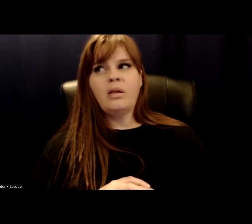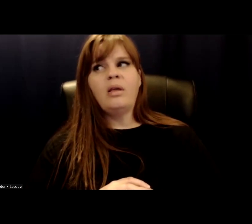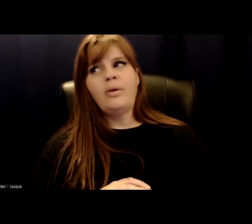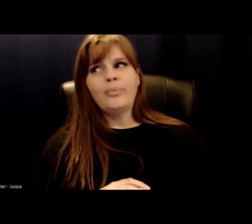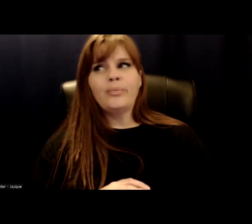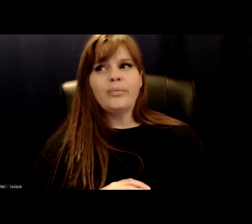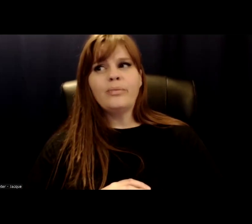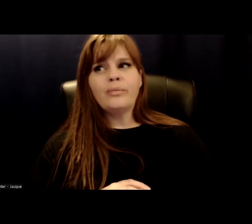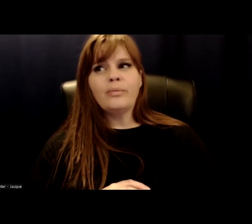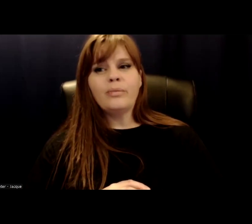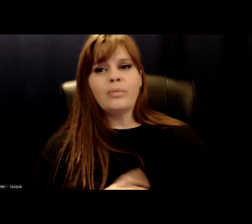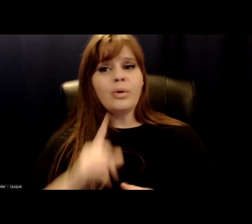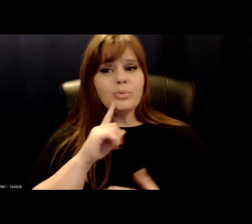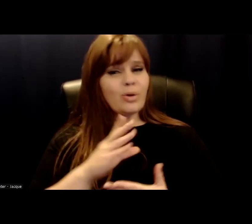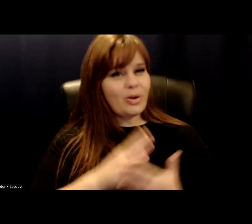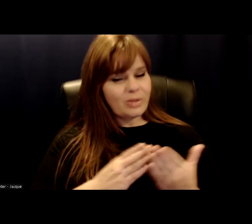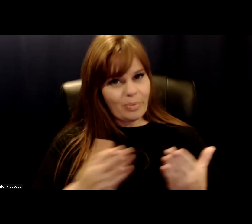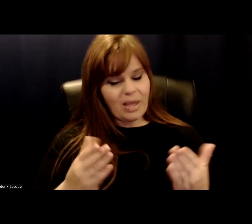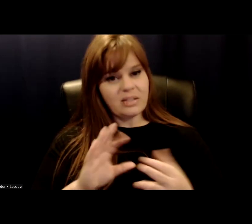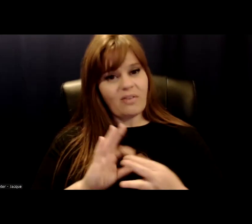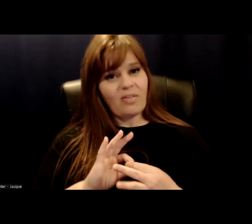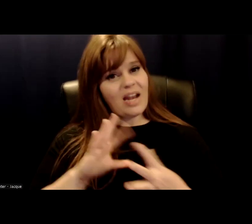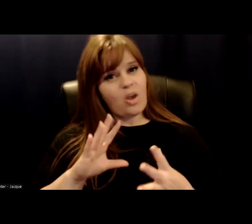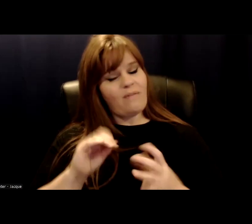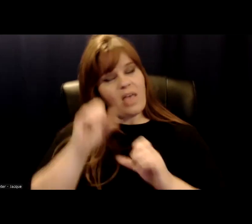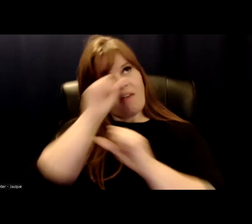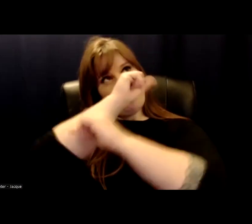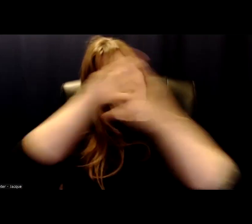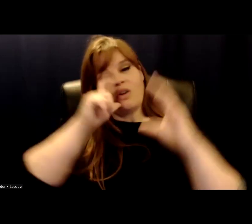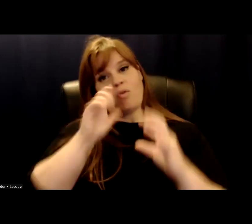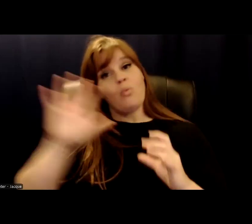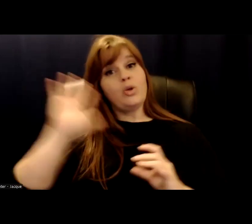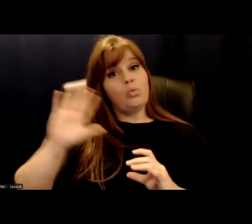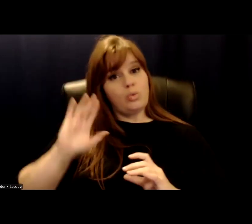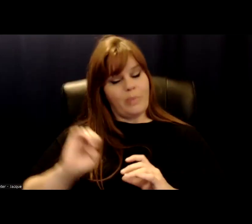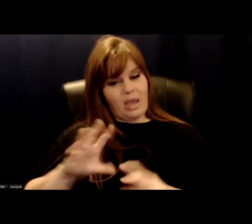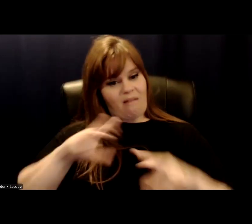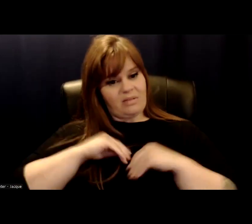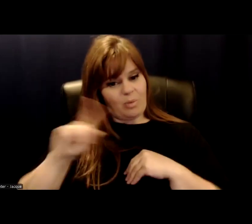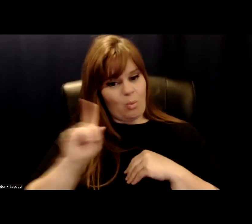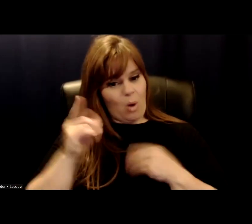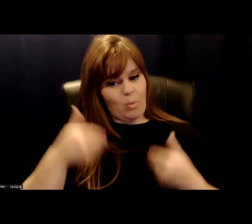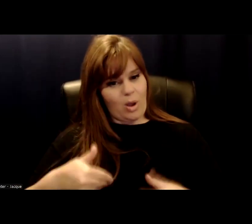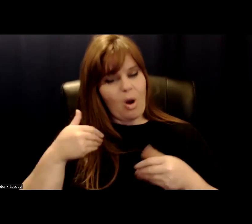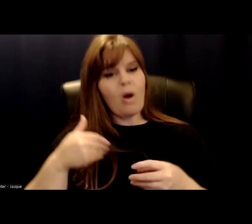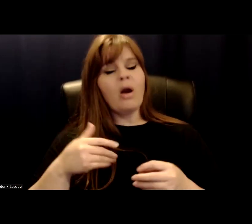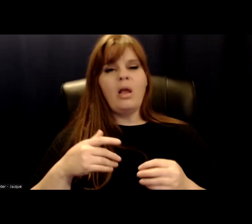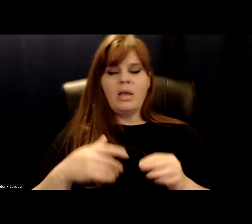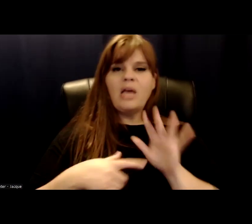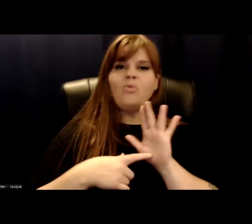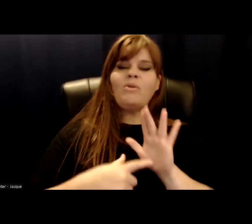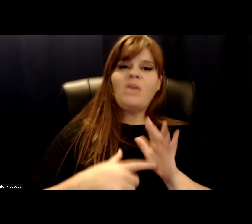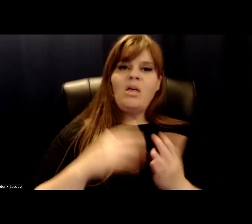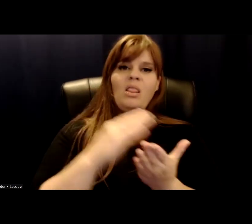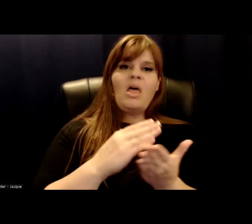letting go of that vision of who we used to be and accepting where we are can yield lessons across the whole